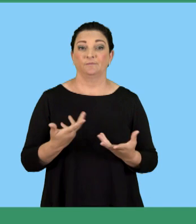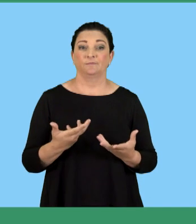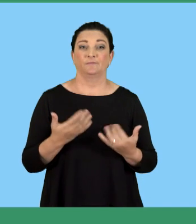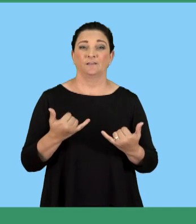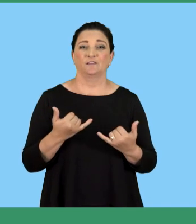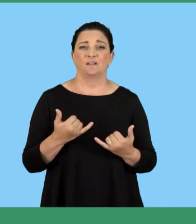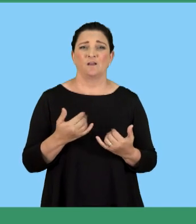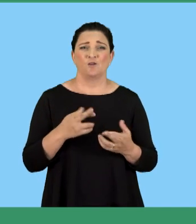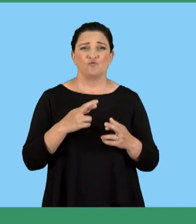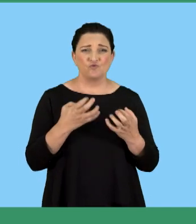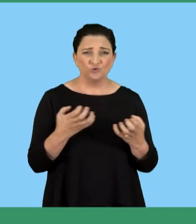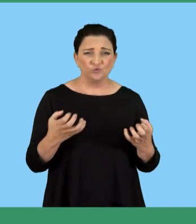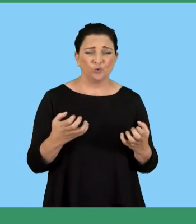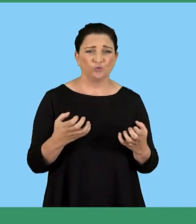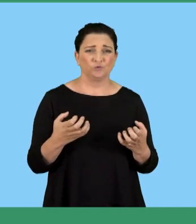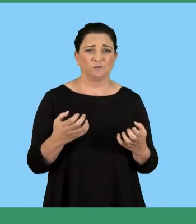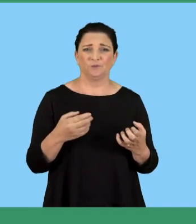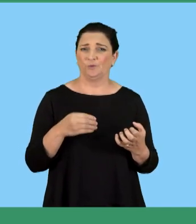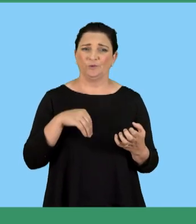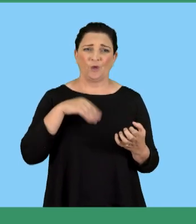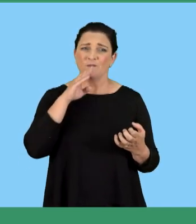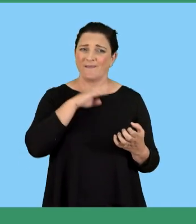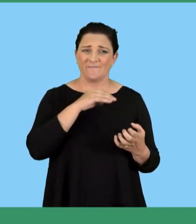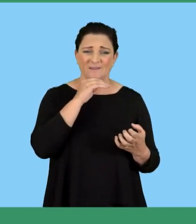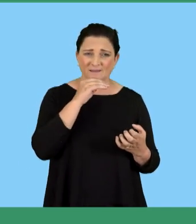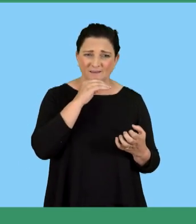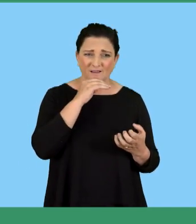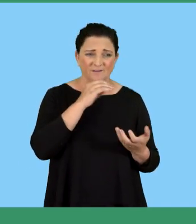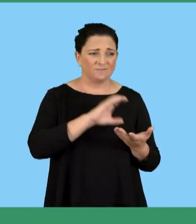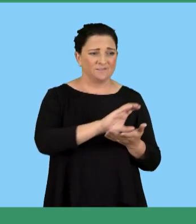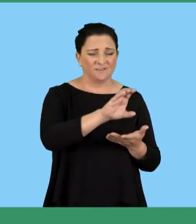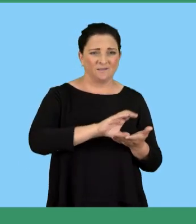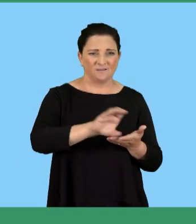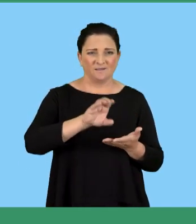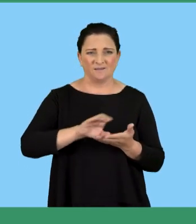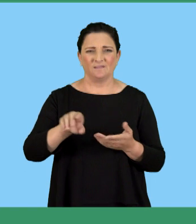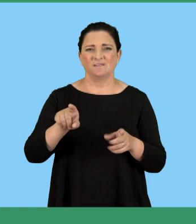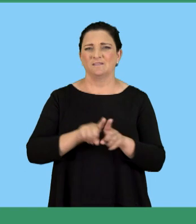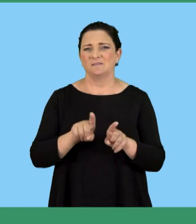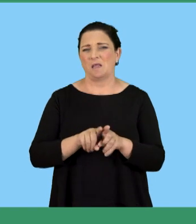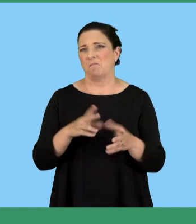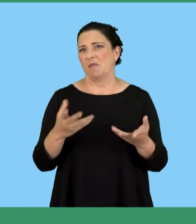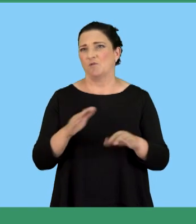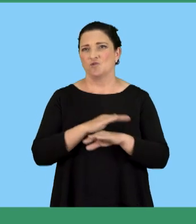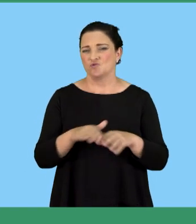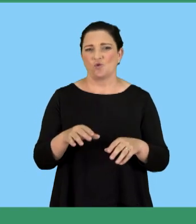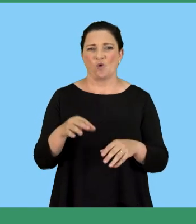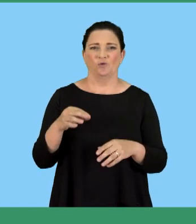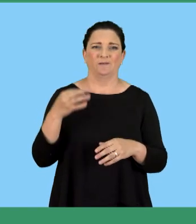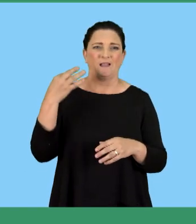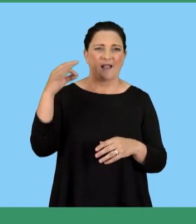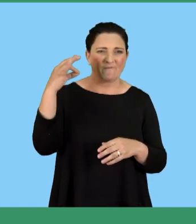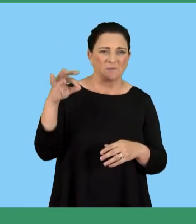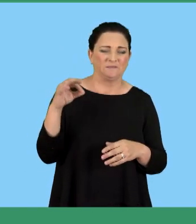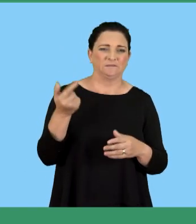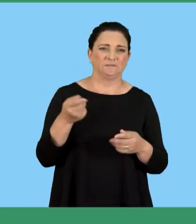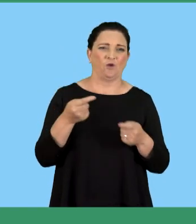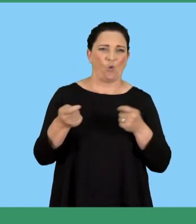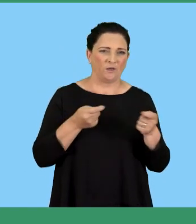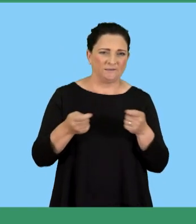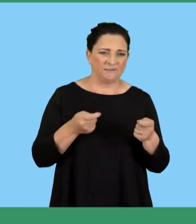social responsibility programs and struggle to take their own initiative, meaning to come up with their own way to deal with